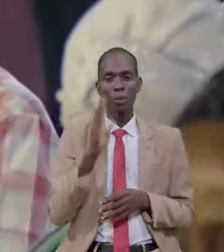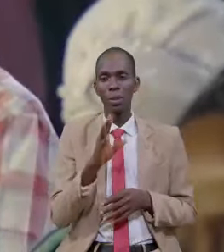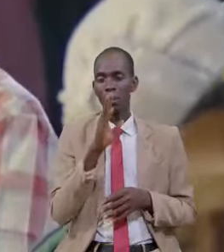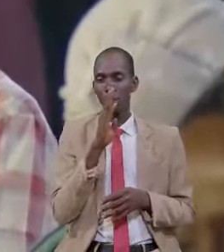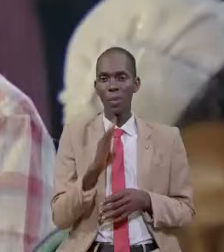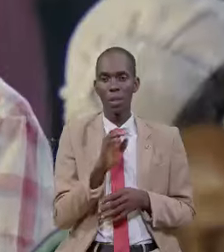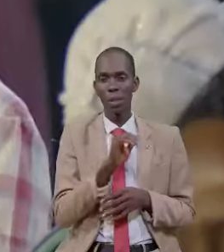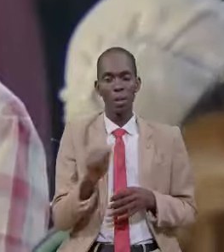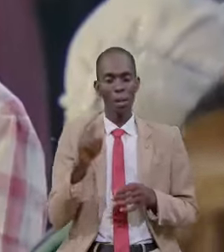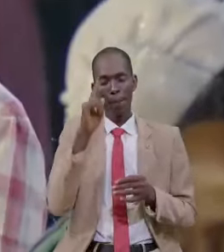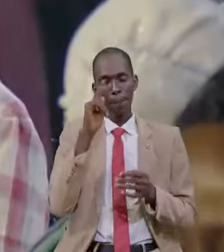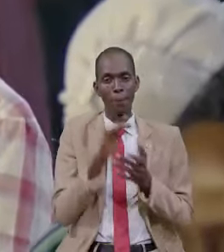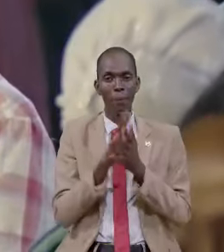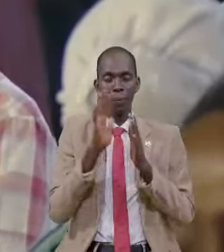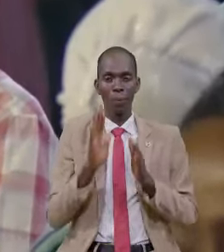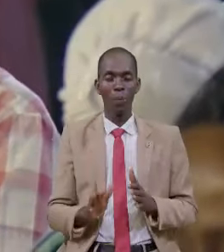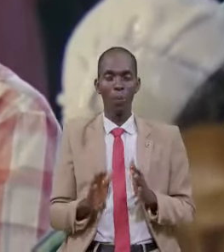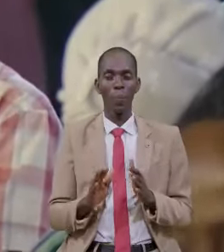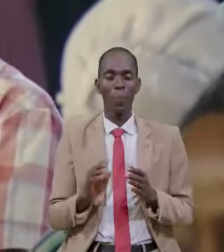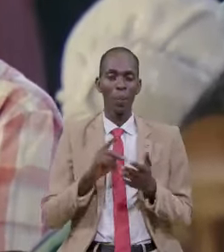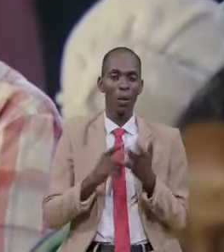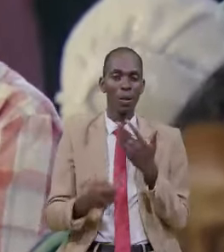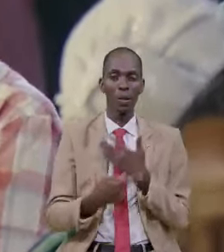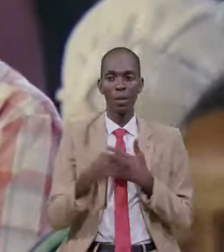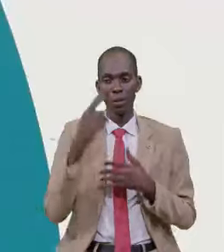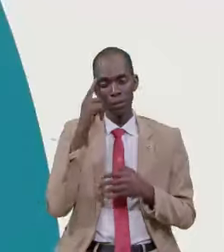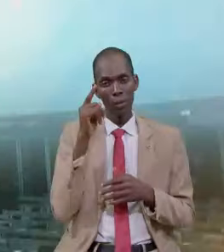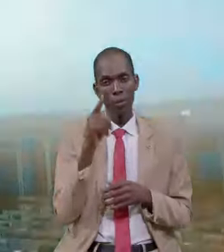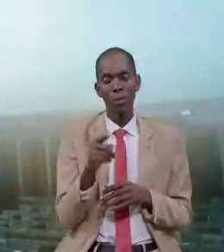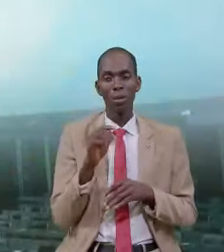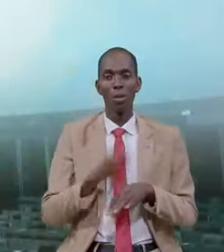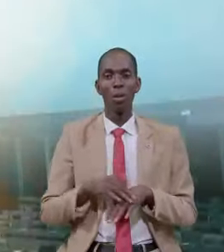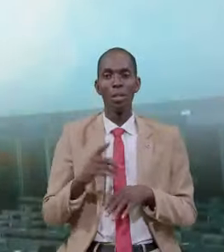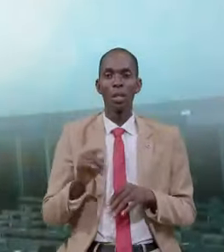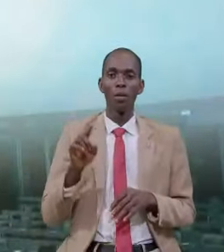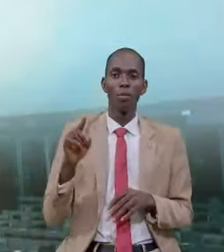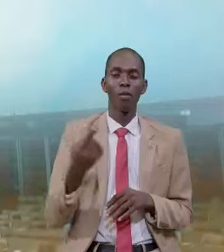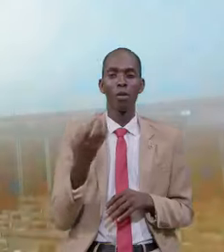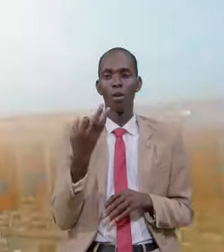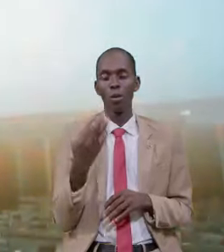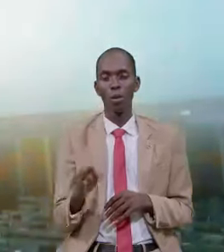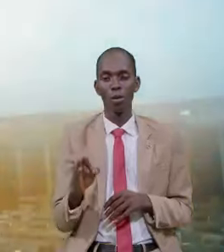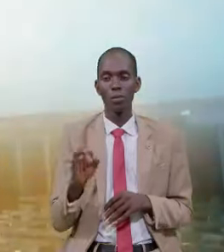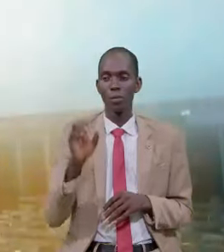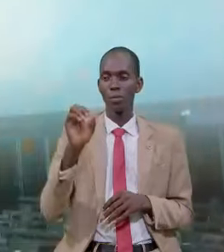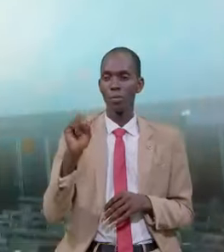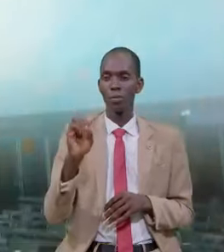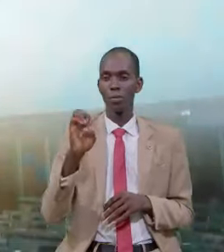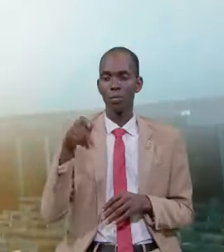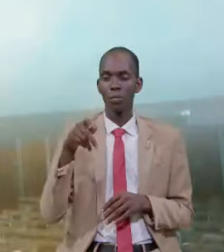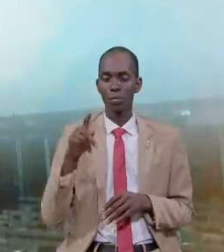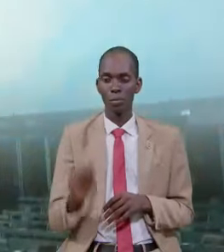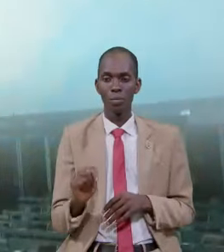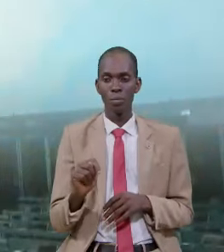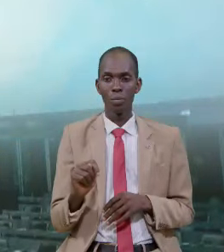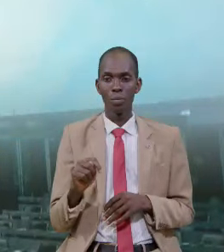banquet for you on the 1st of September, that's this coming week, Sunday,